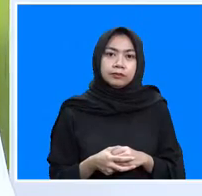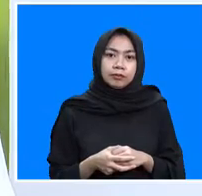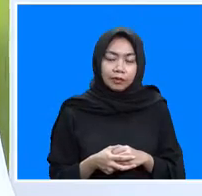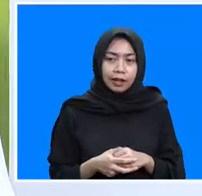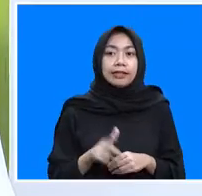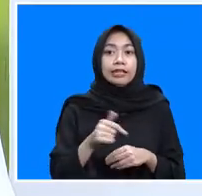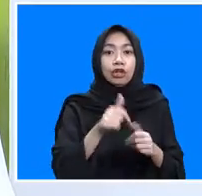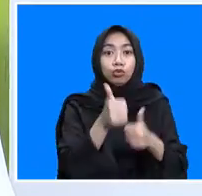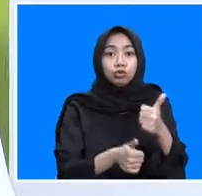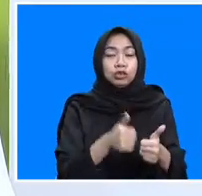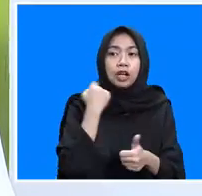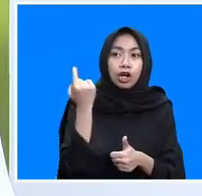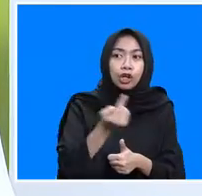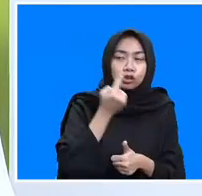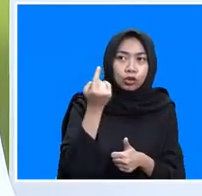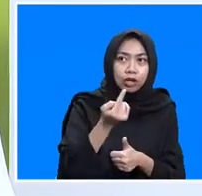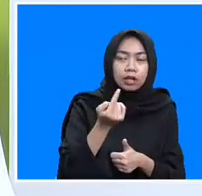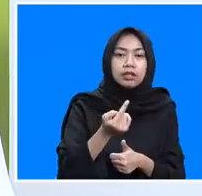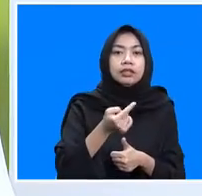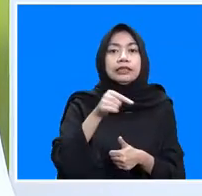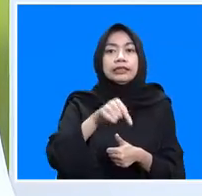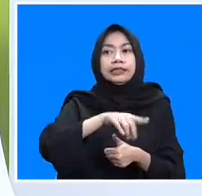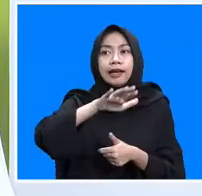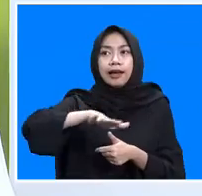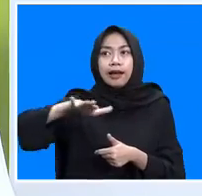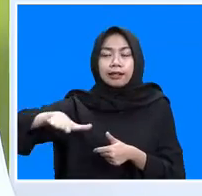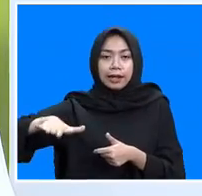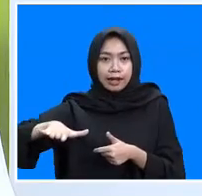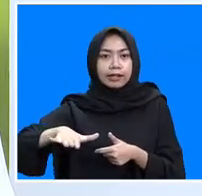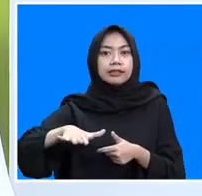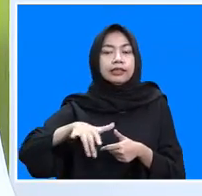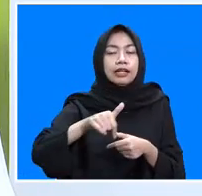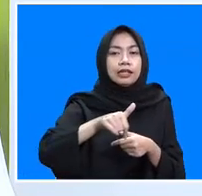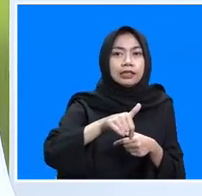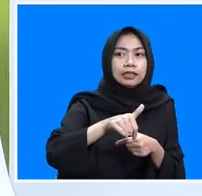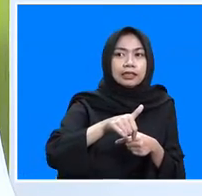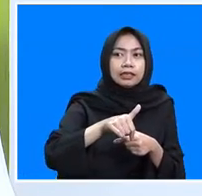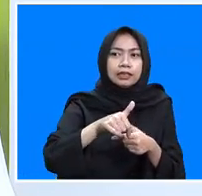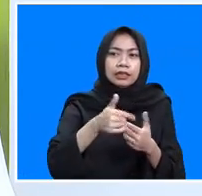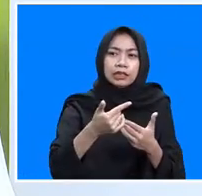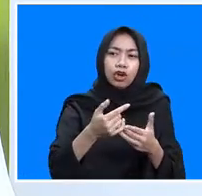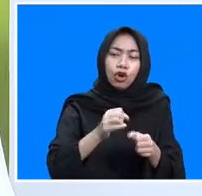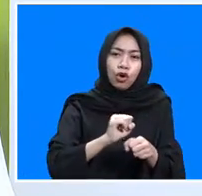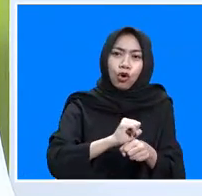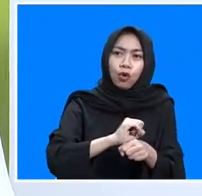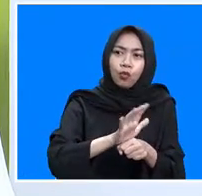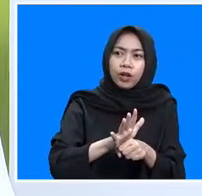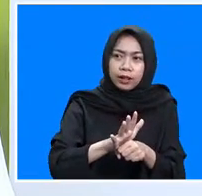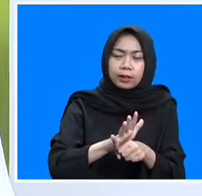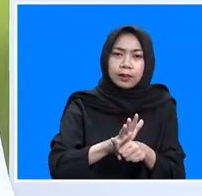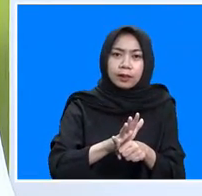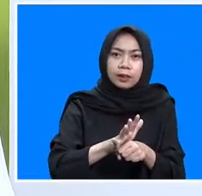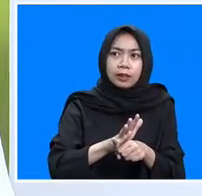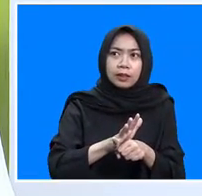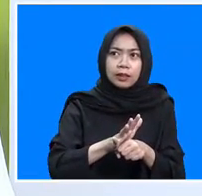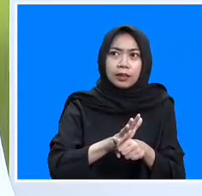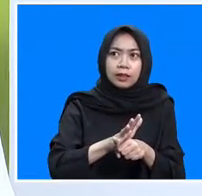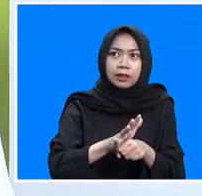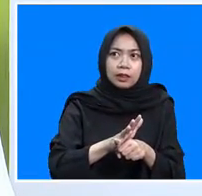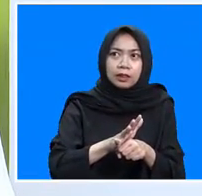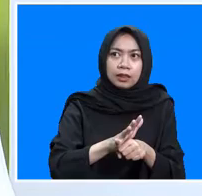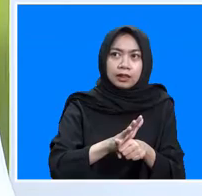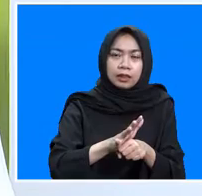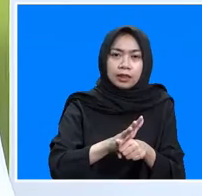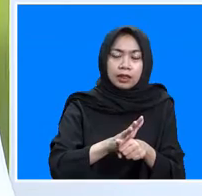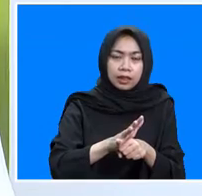testing, student cohorts from the COVID years did just as good as those